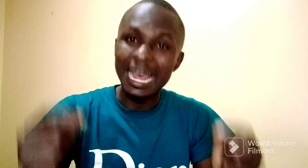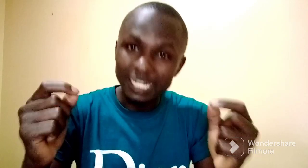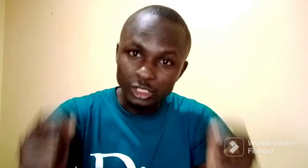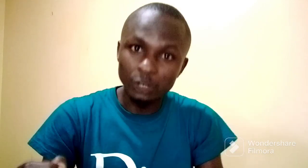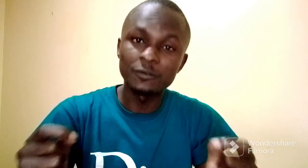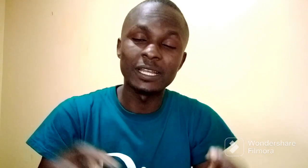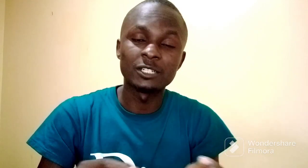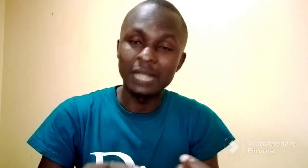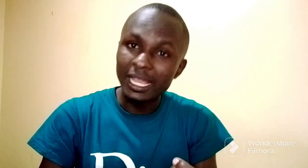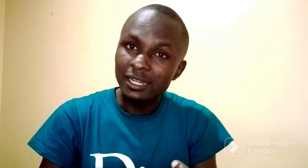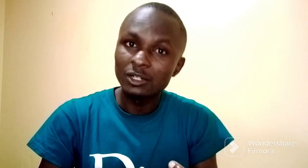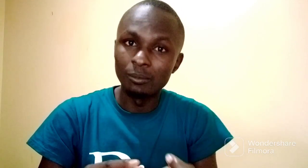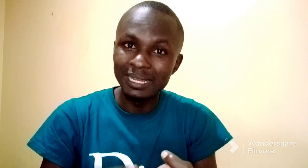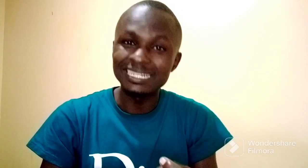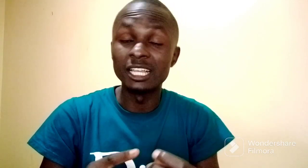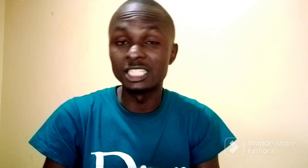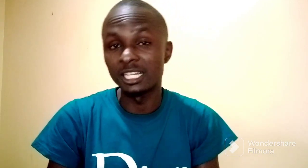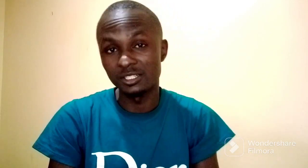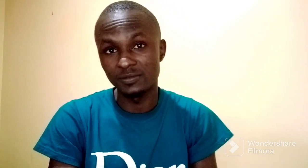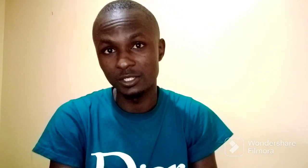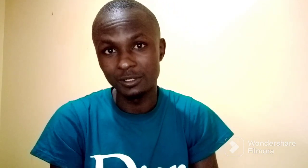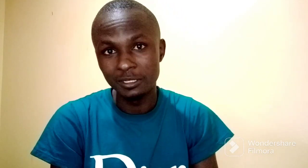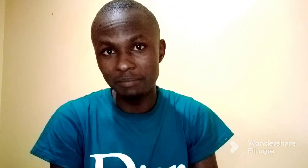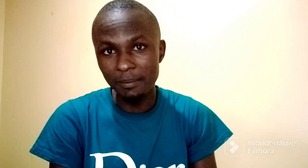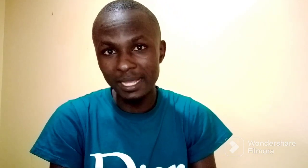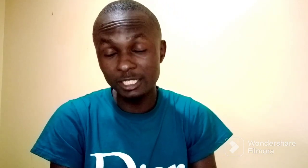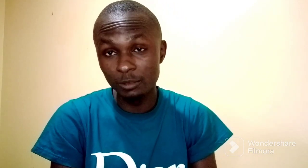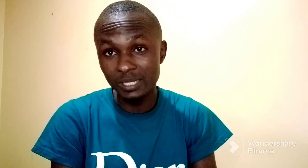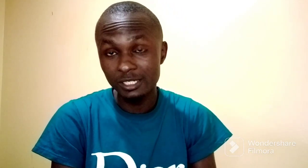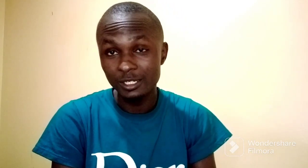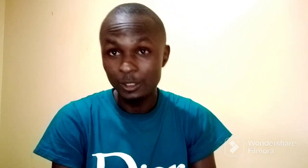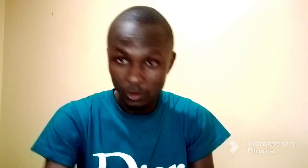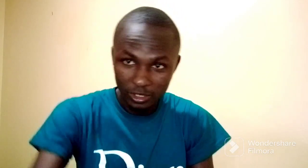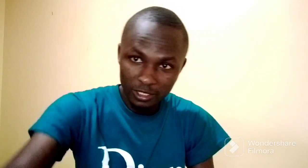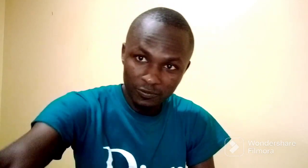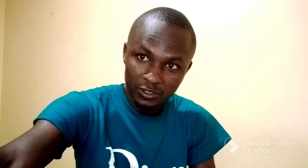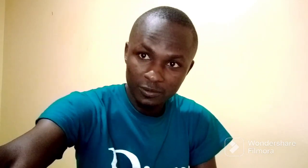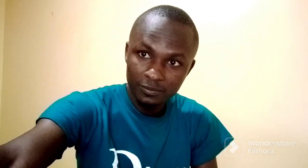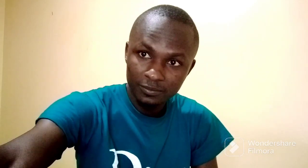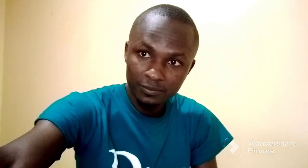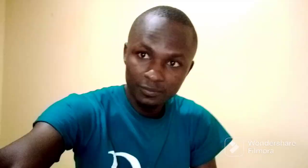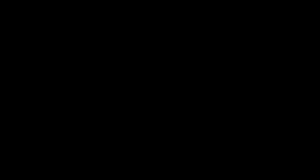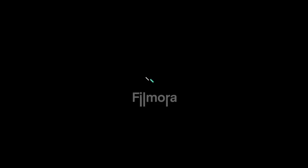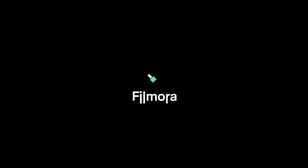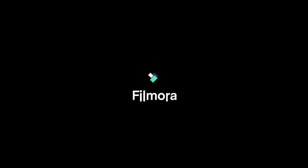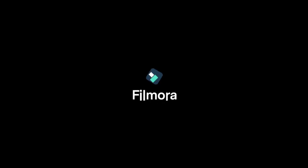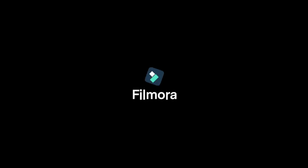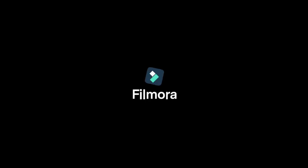And don't forget to like, comment, and share this video. Bye-bye till we meet on another video.